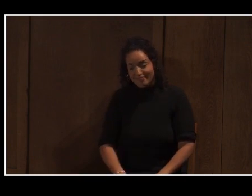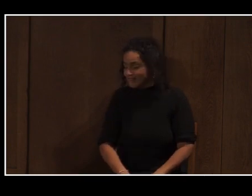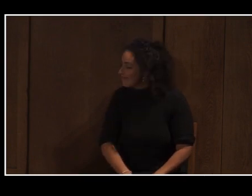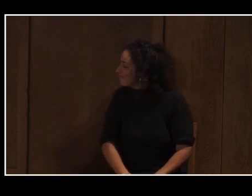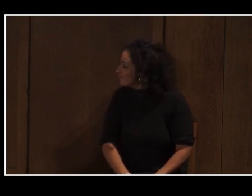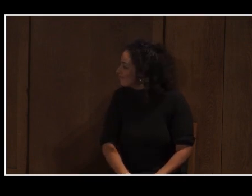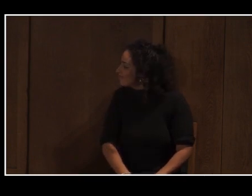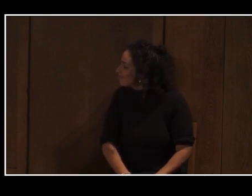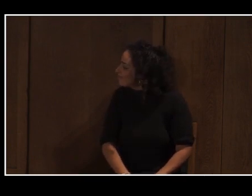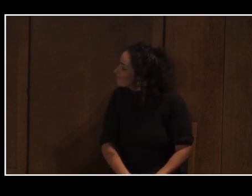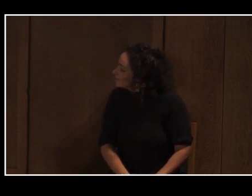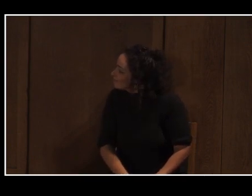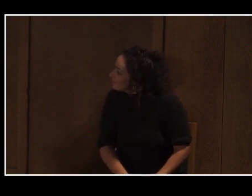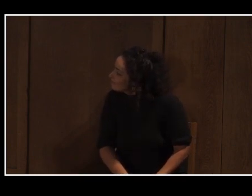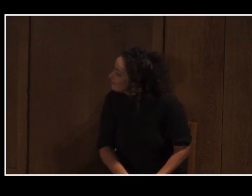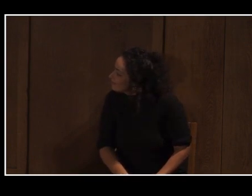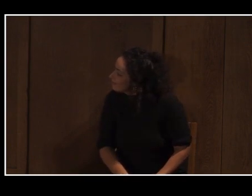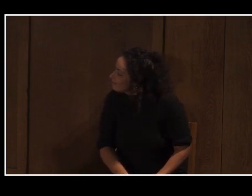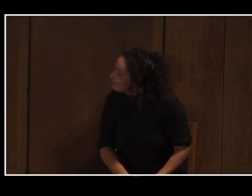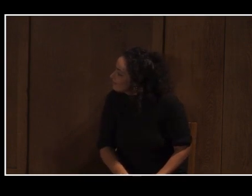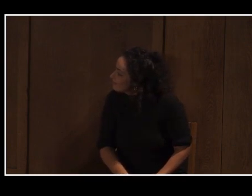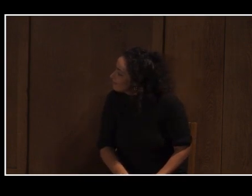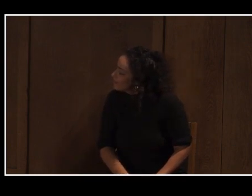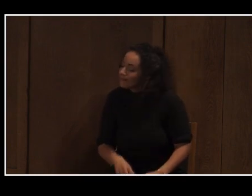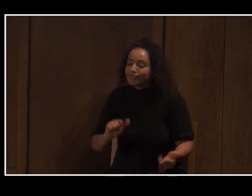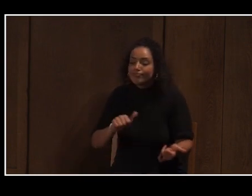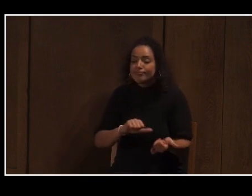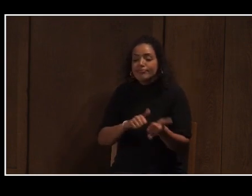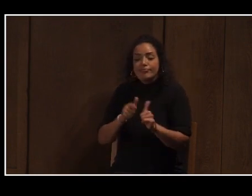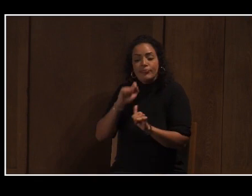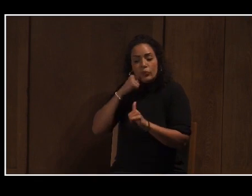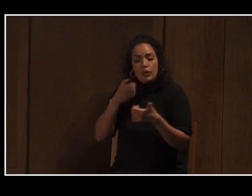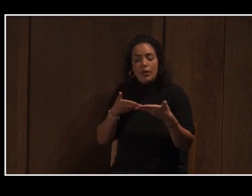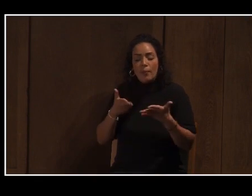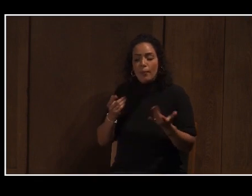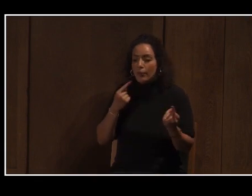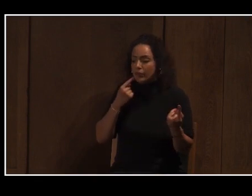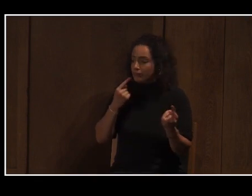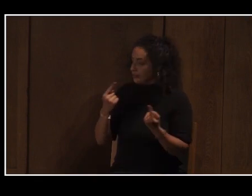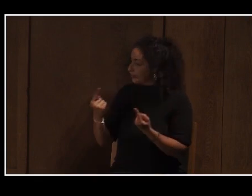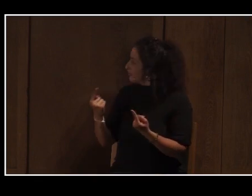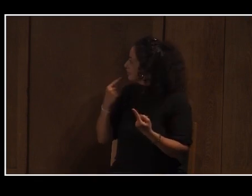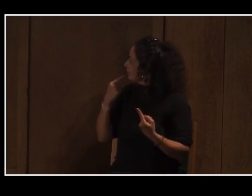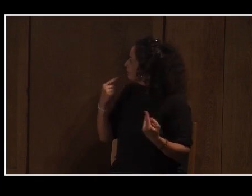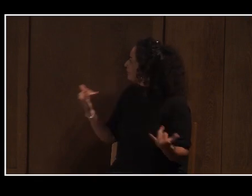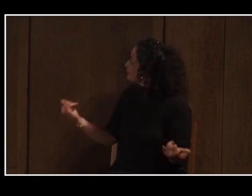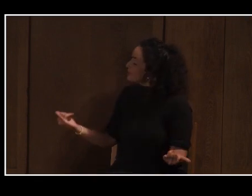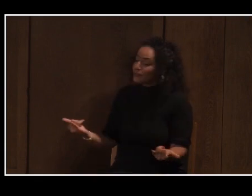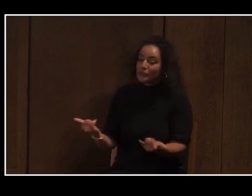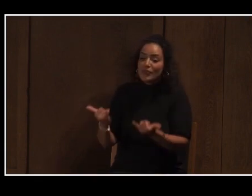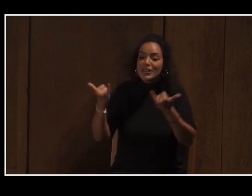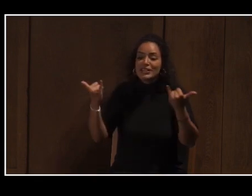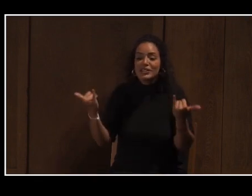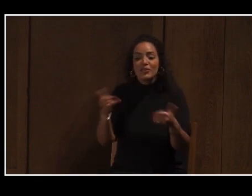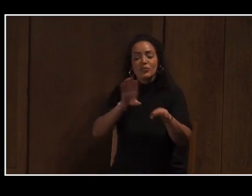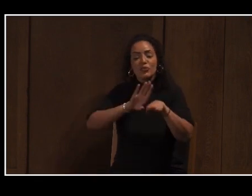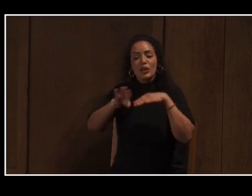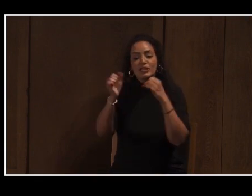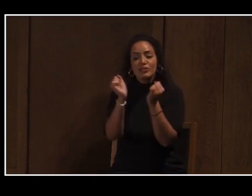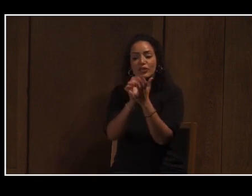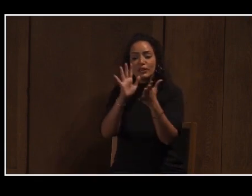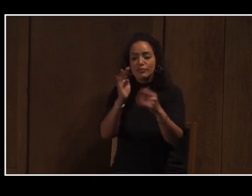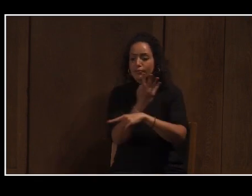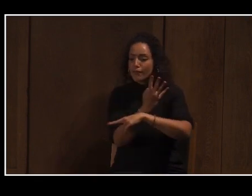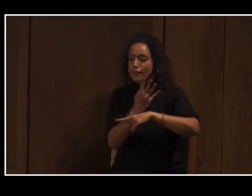Tonight's session is the last in our series of public conversations ahead of our festival, Rehearsing Freedoms. Rehearsing Freedoms will be a